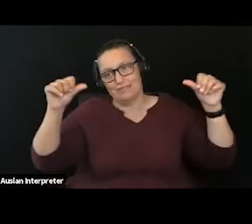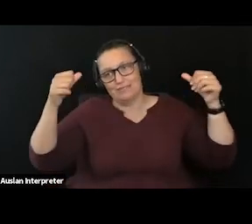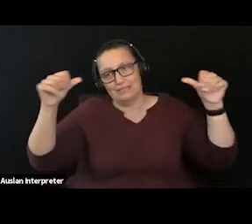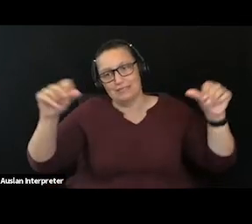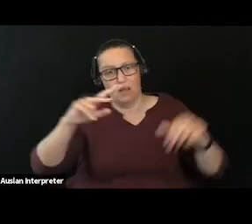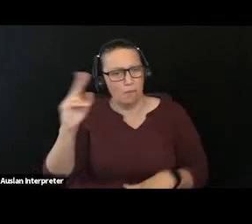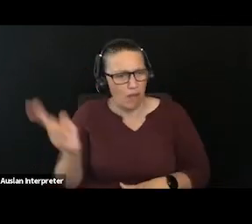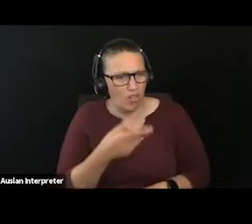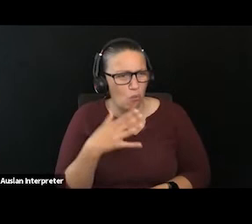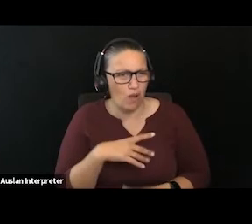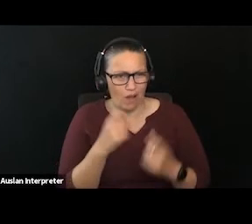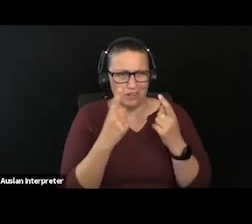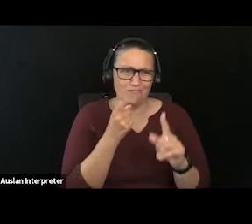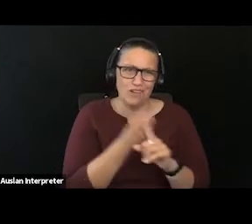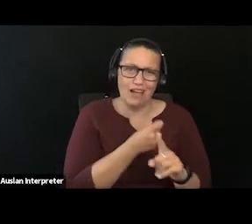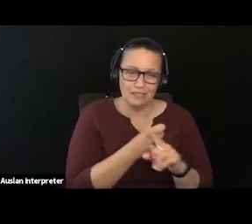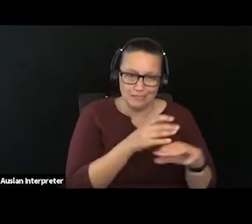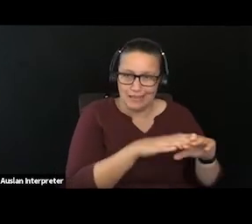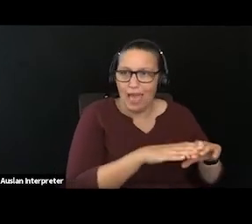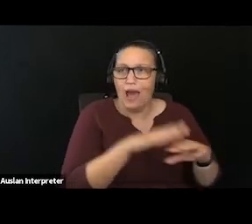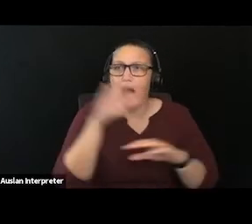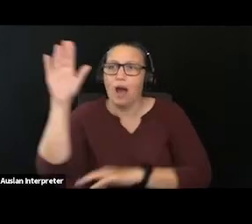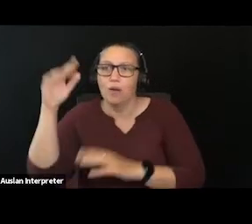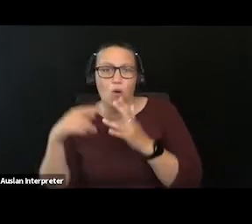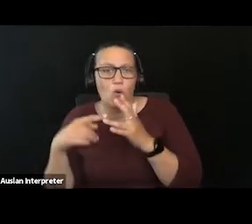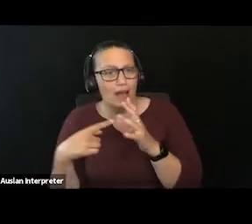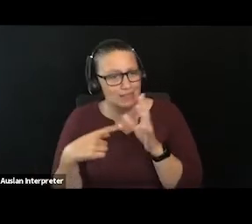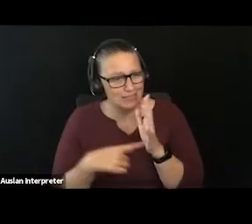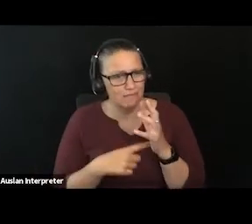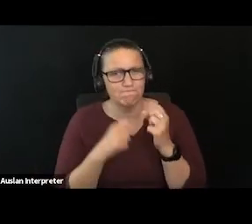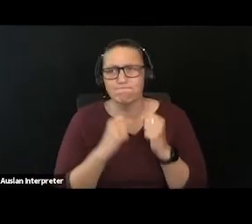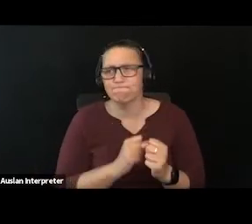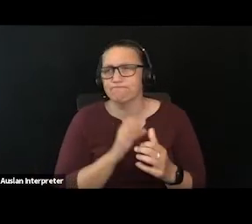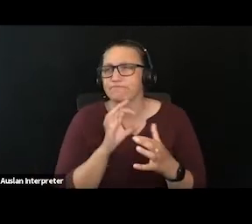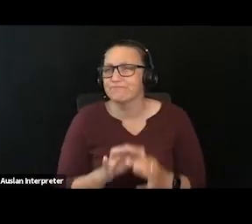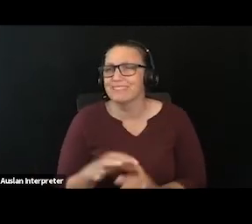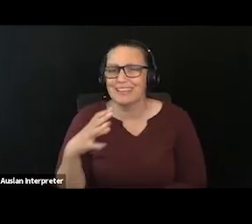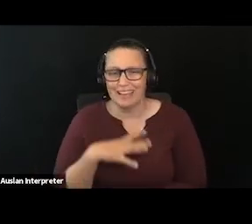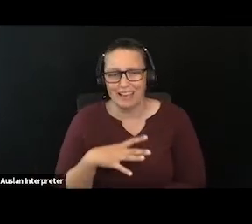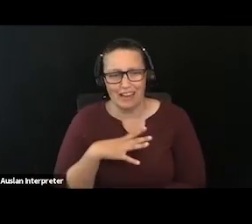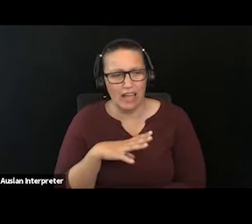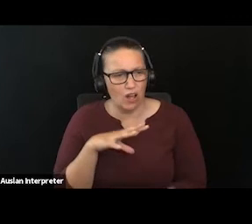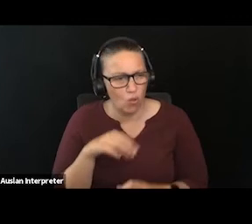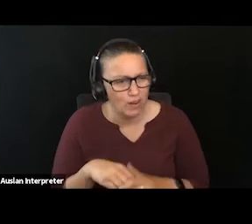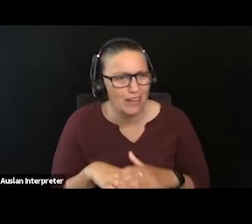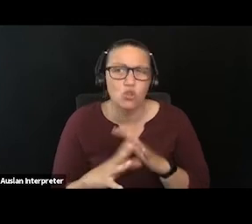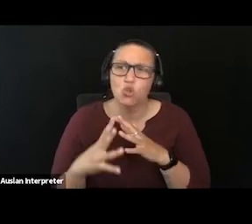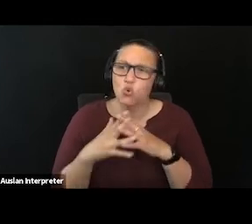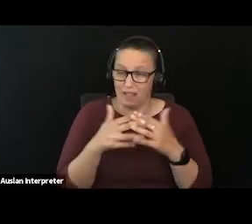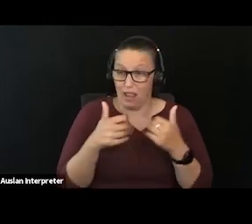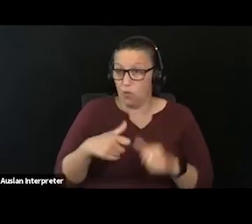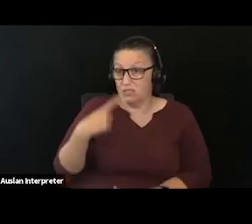OAT across settings globally that are in much need, including the United States, as we saw earlier on, but also